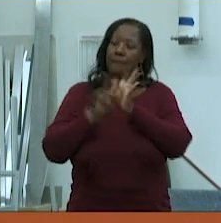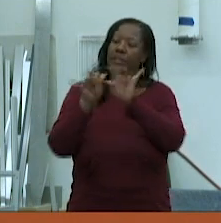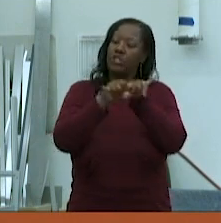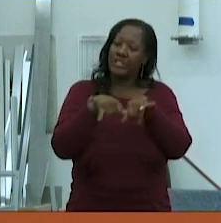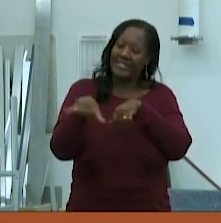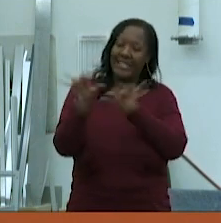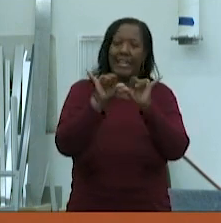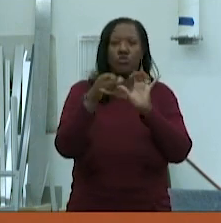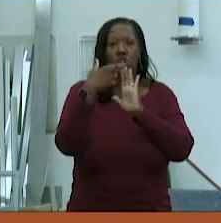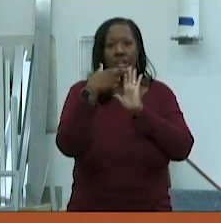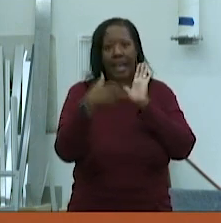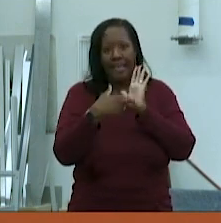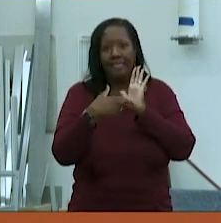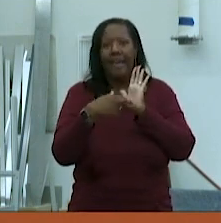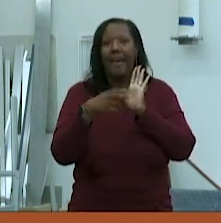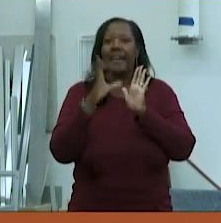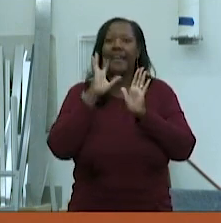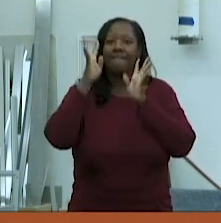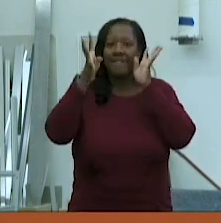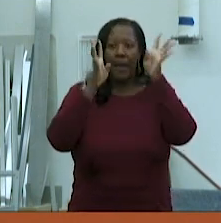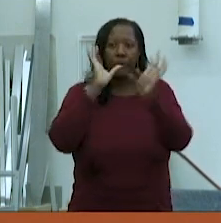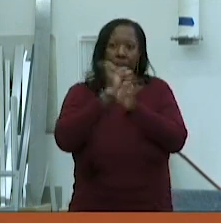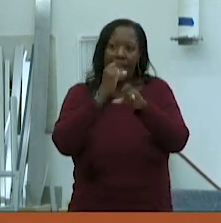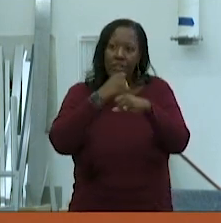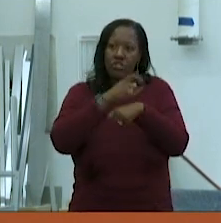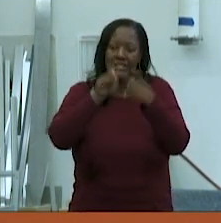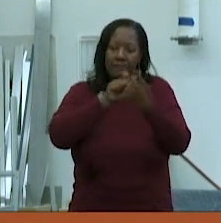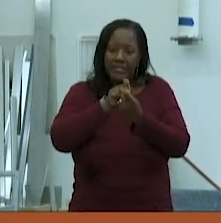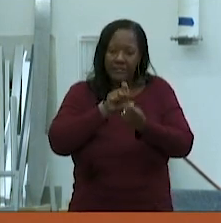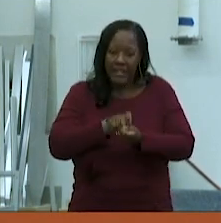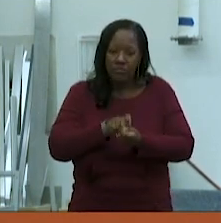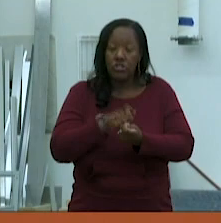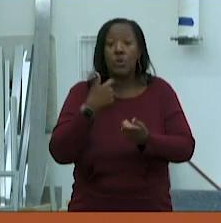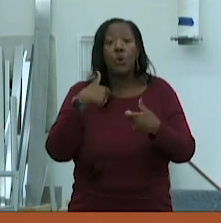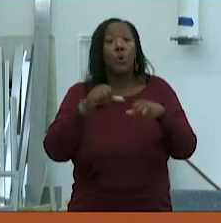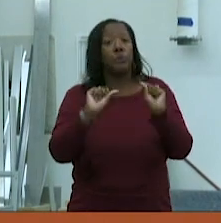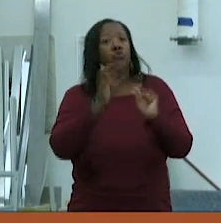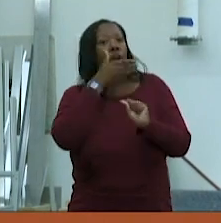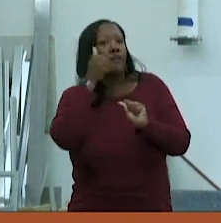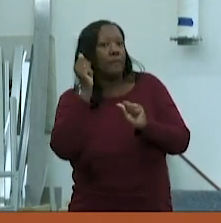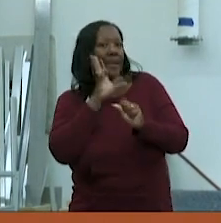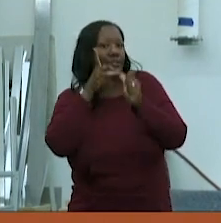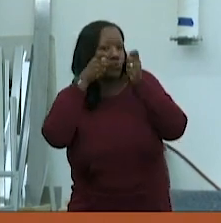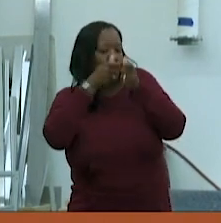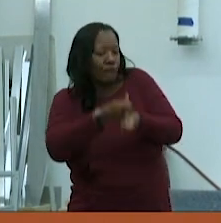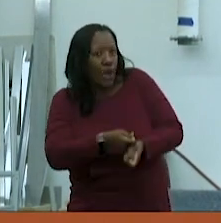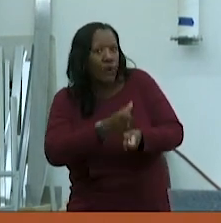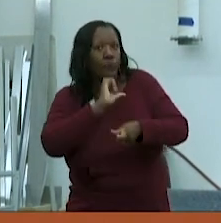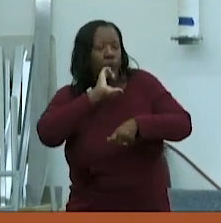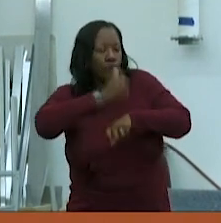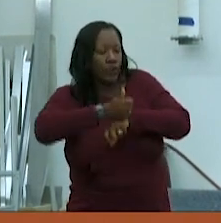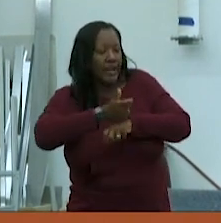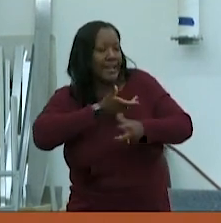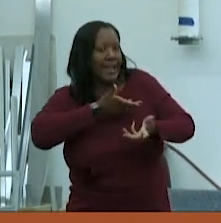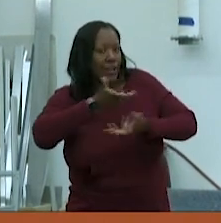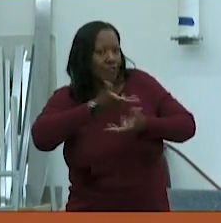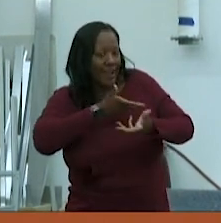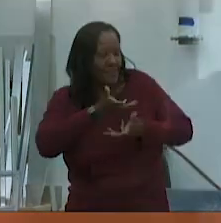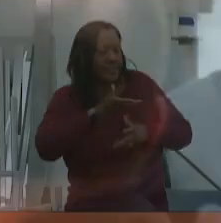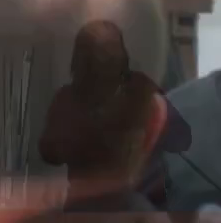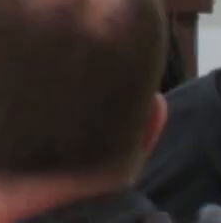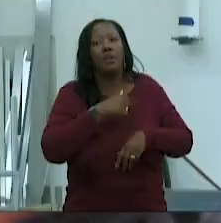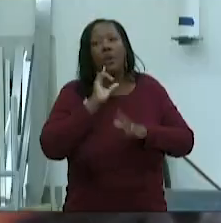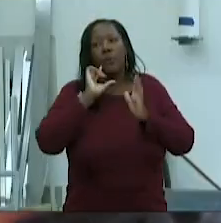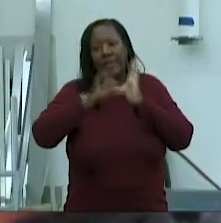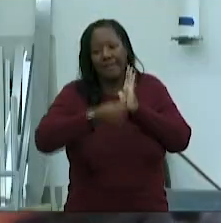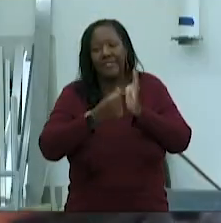and design and fabrication specifications. We try our best to follow these guidelines when creating an interactive. They emphasize